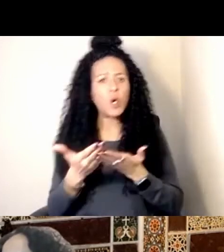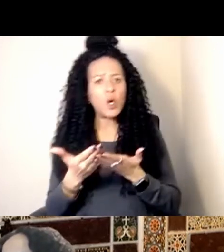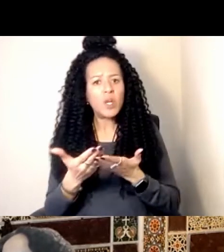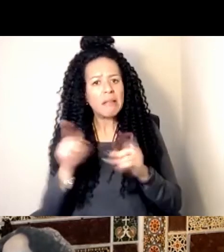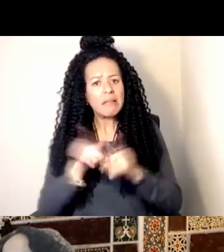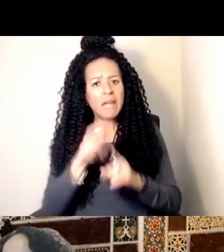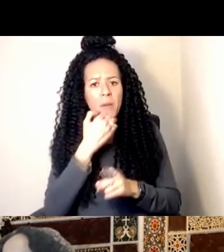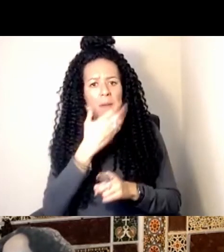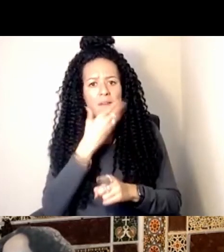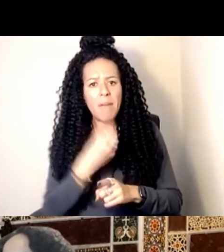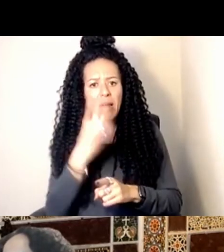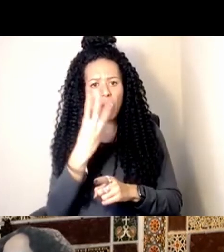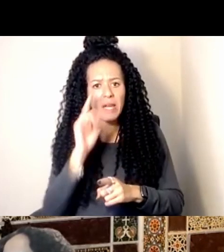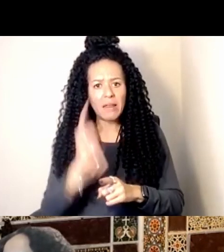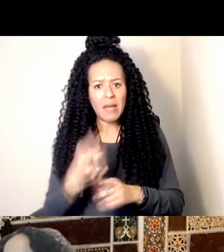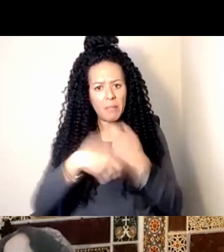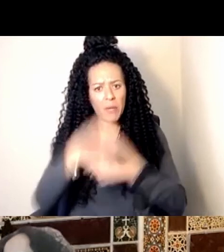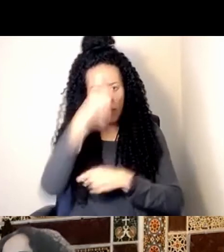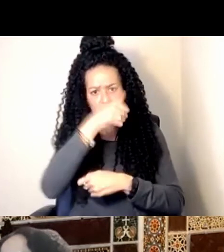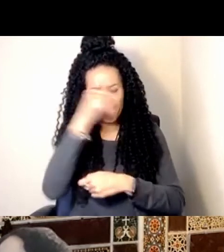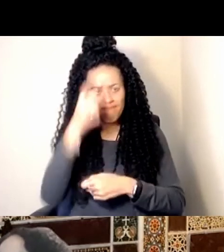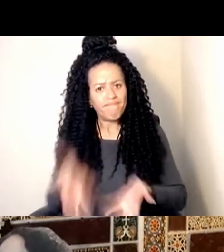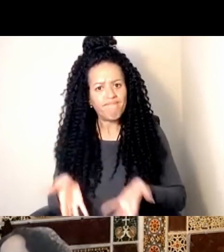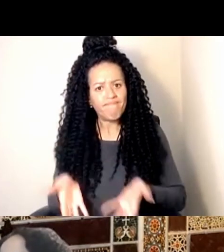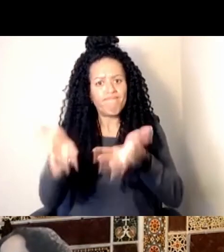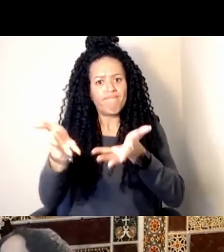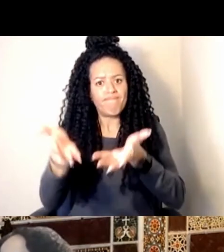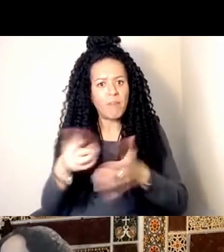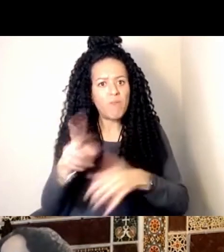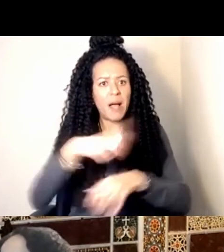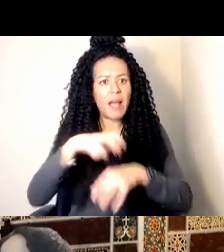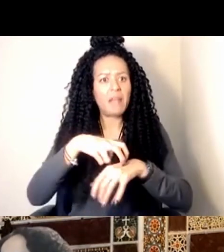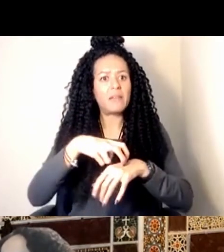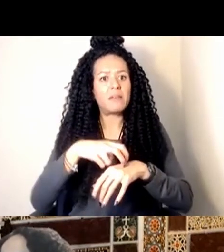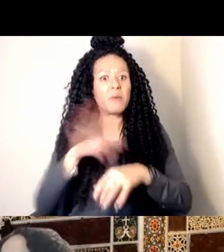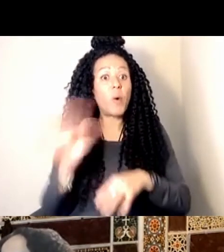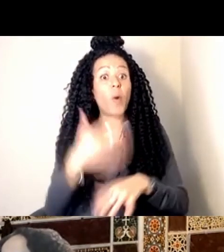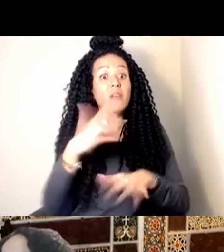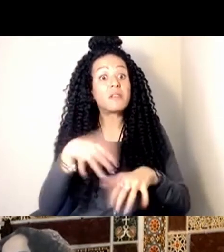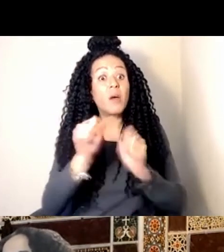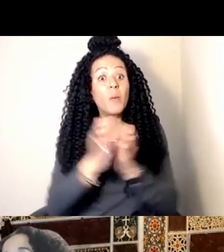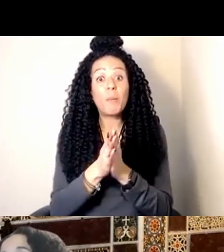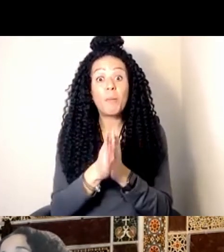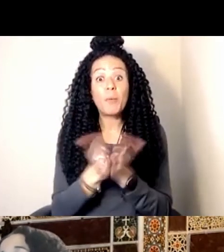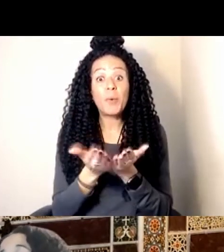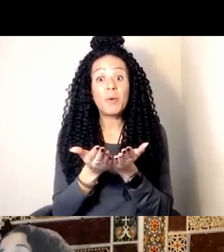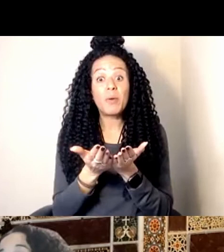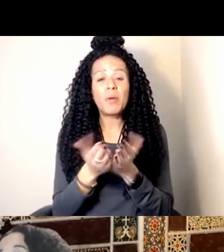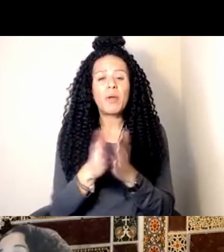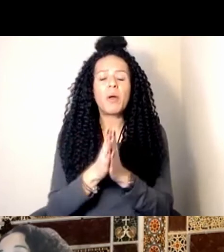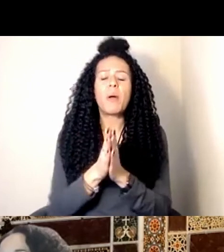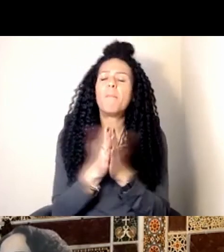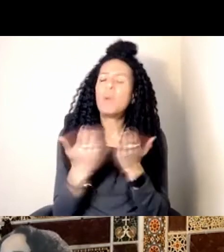Christianity, leaving Ireland behind. And it all began with a book. Books were